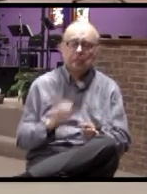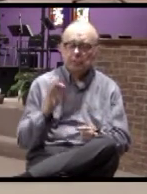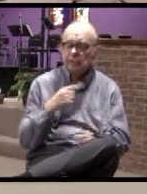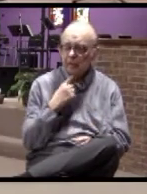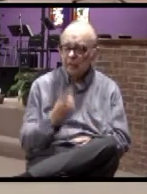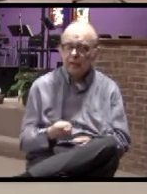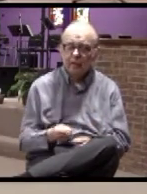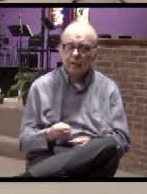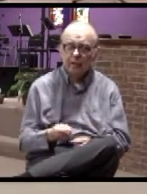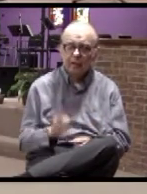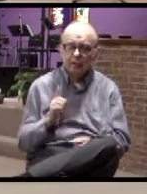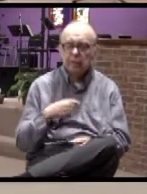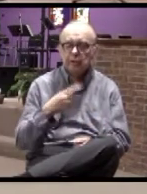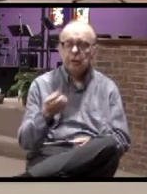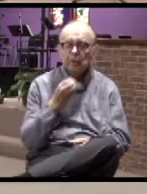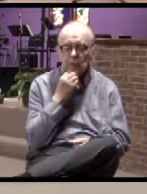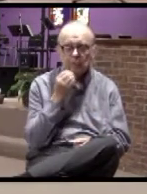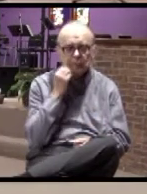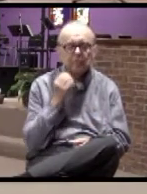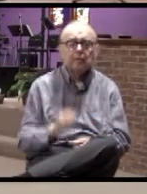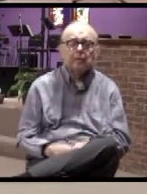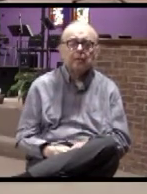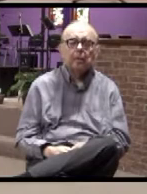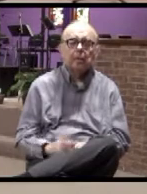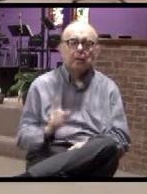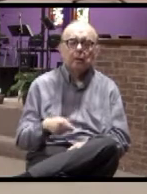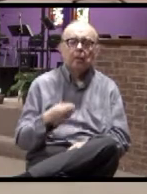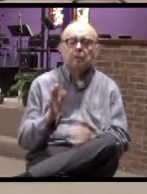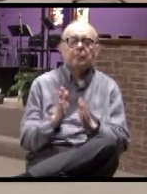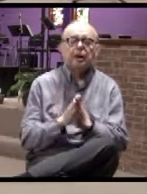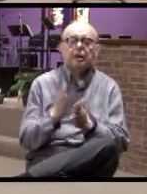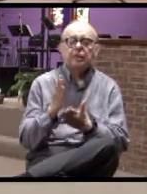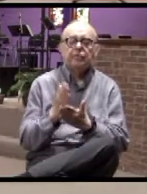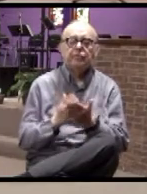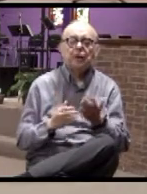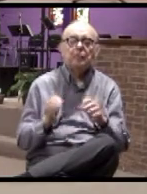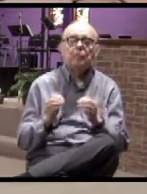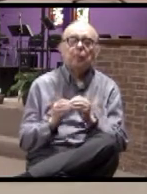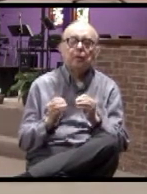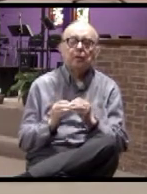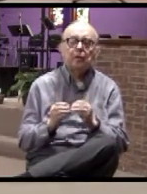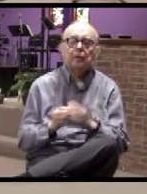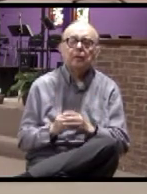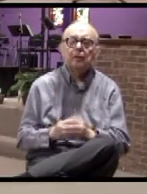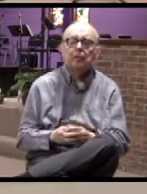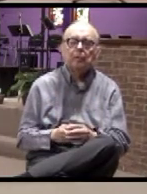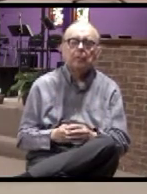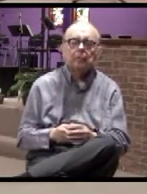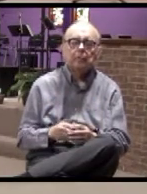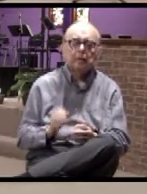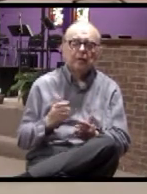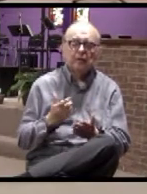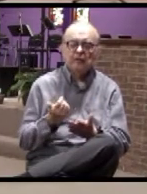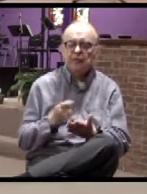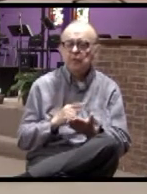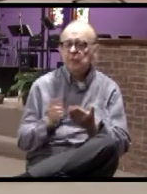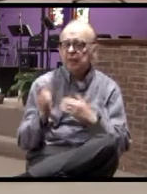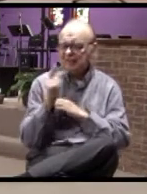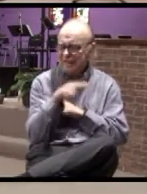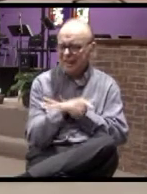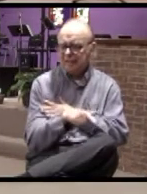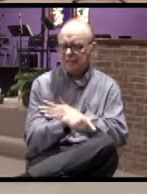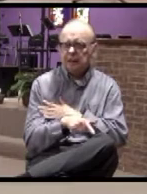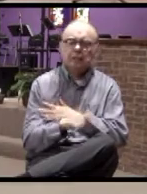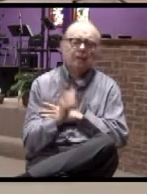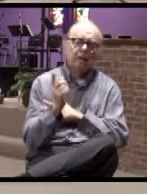her, ma'am, you need to go home. You need to pray some more. So a few weeks later,